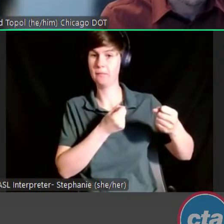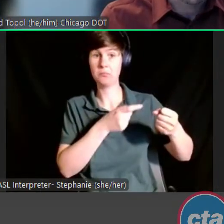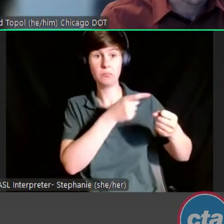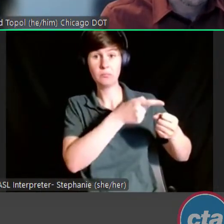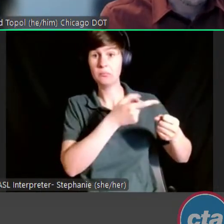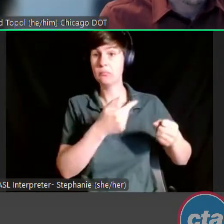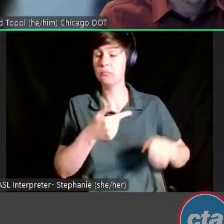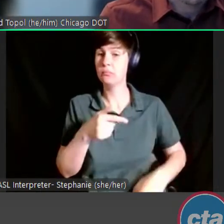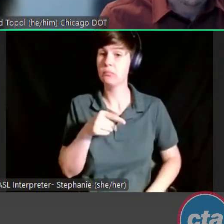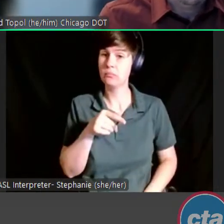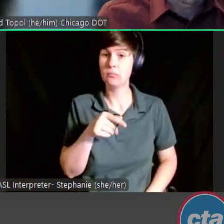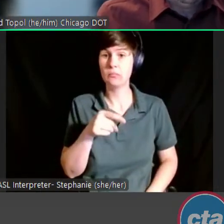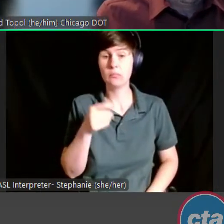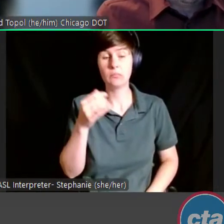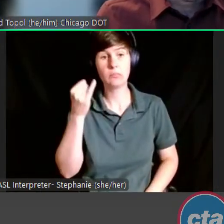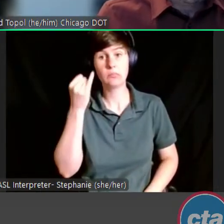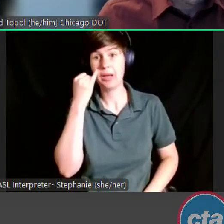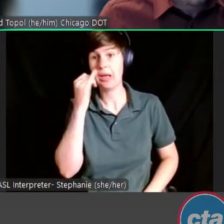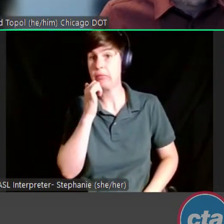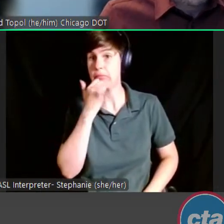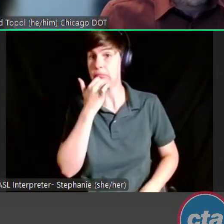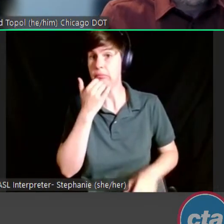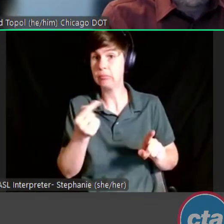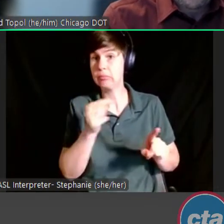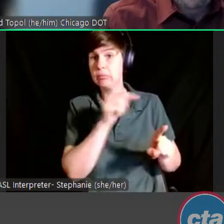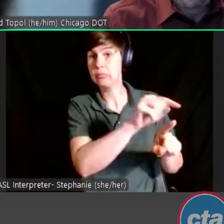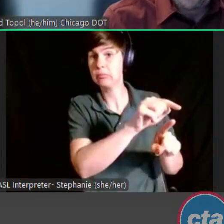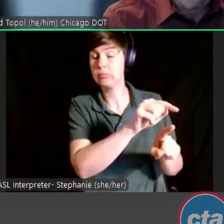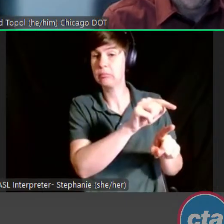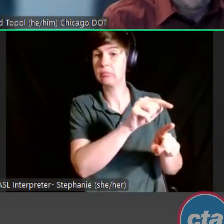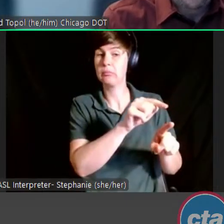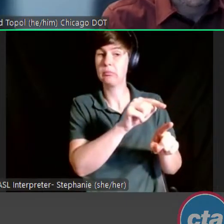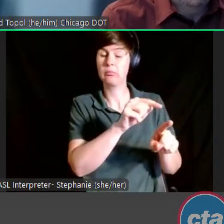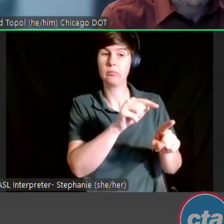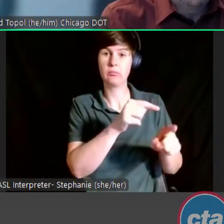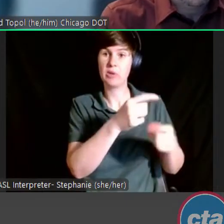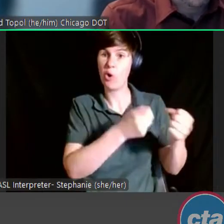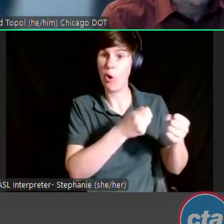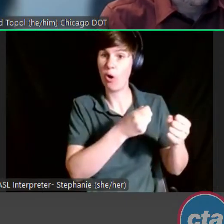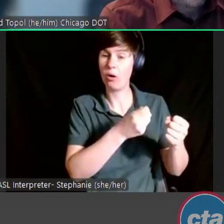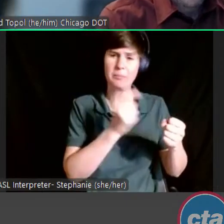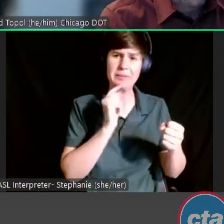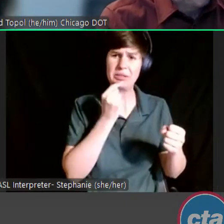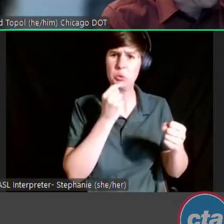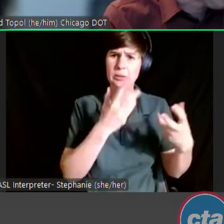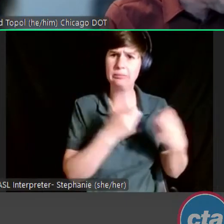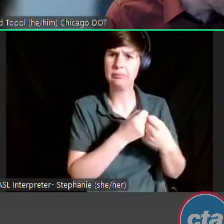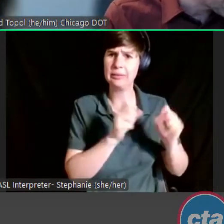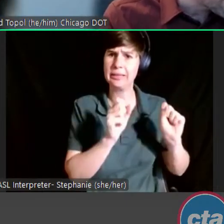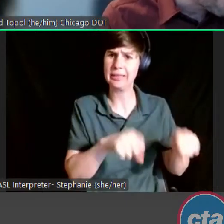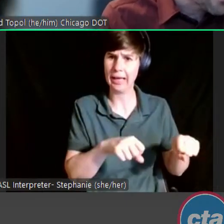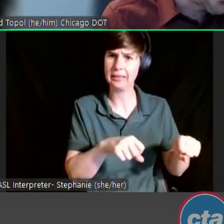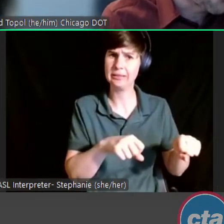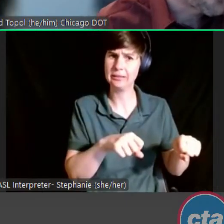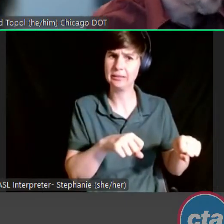be a much more serious crash than maybe mixing modes between people biking and people walking and